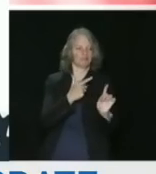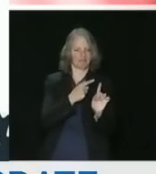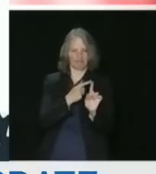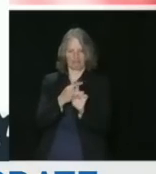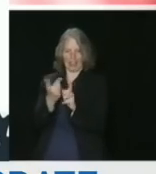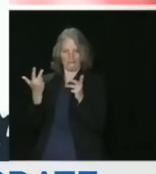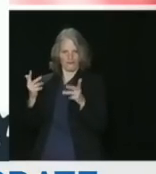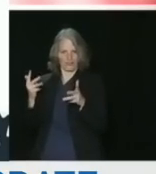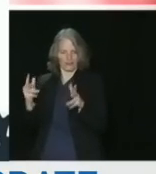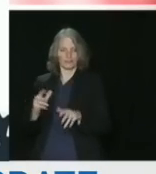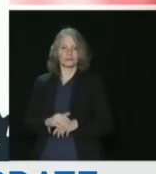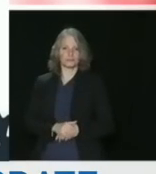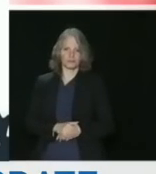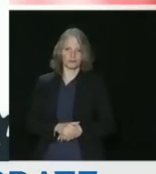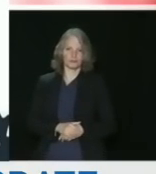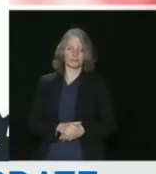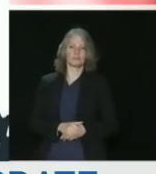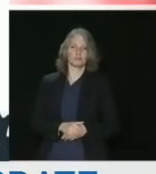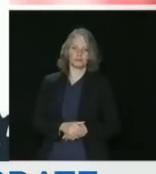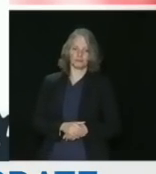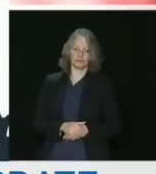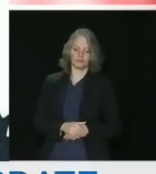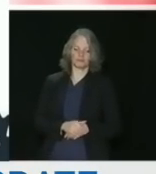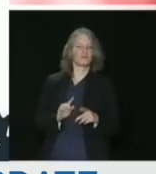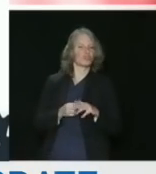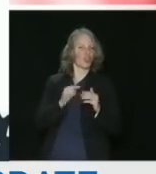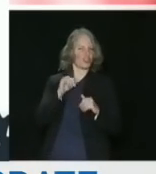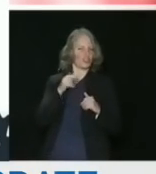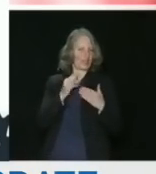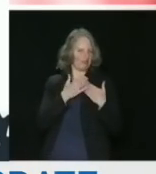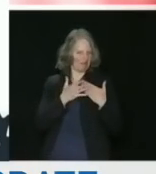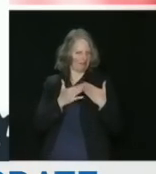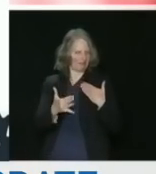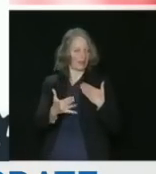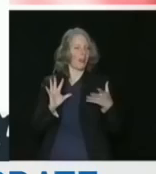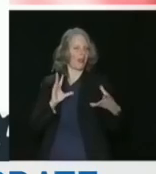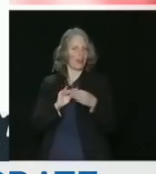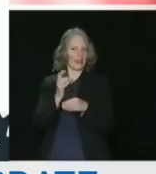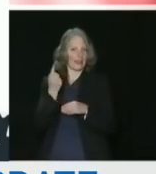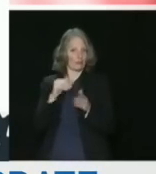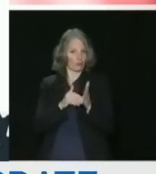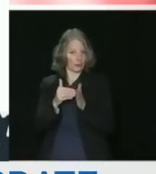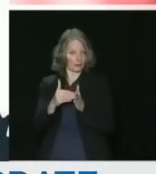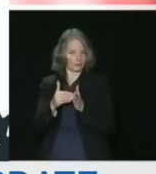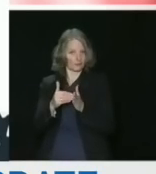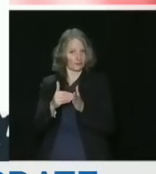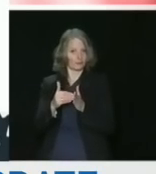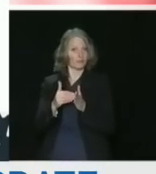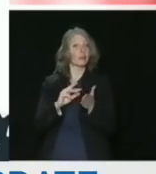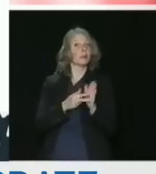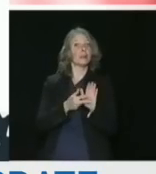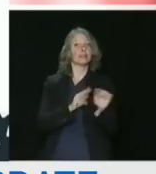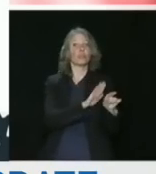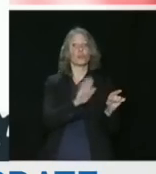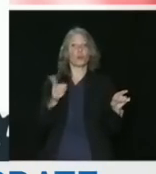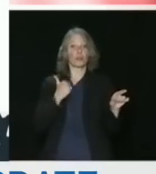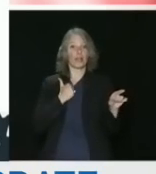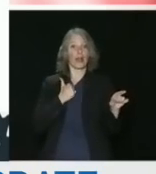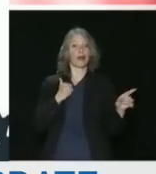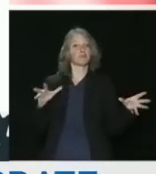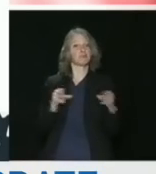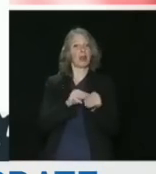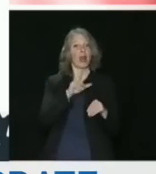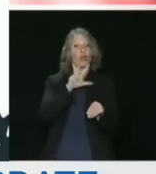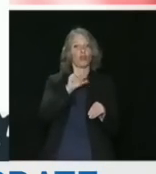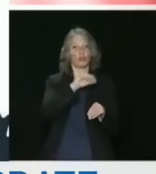la vaccines have vaccination been à la administered mi-décembre. since 30% vaccination des adultes began in canadiens mid-December, ont maintenant reçu providing au moins une 30% dose of de Canadian vaccin contre